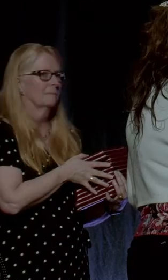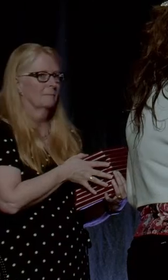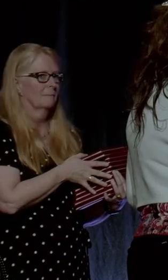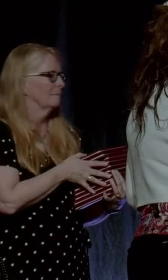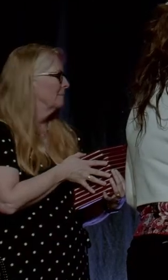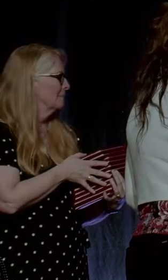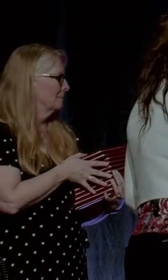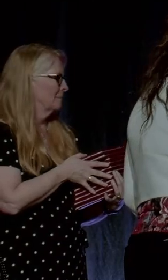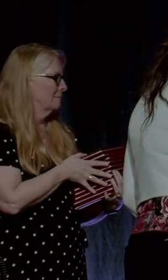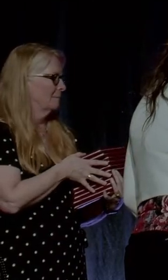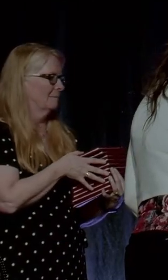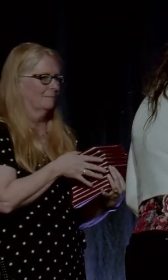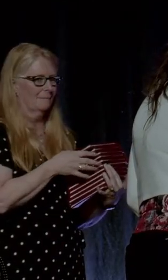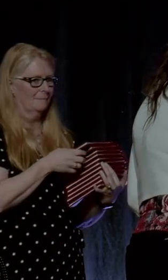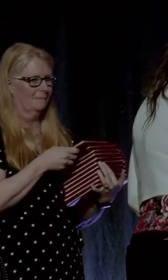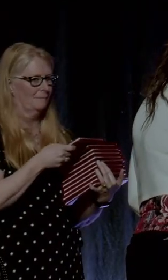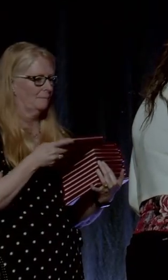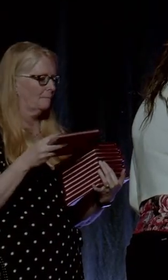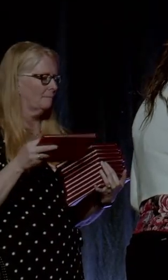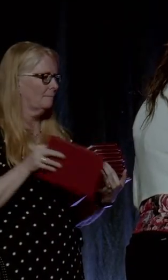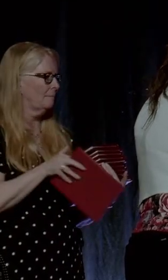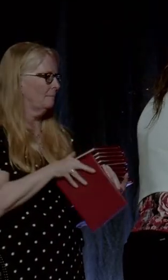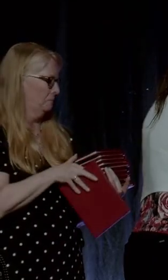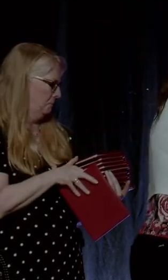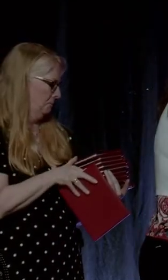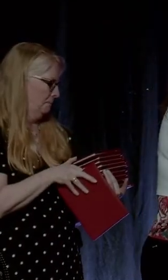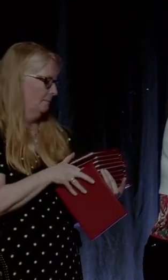Carla Najera Garcia.